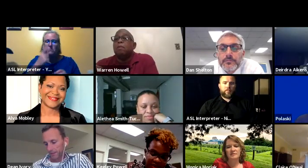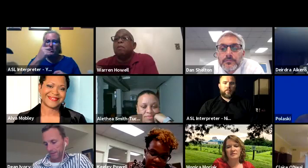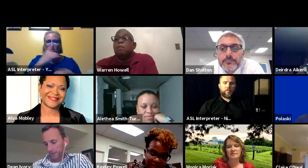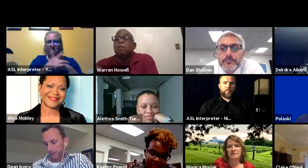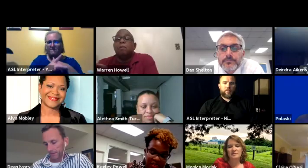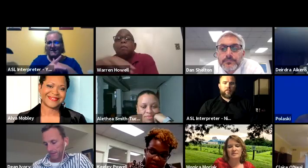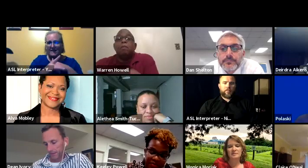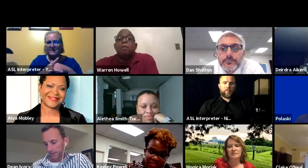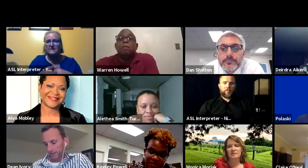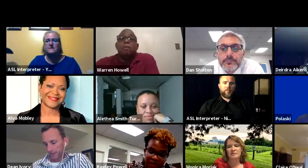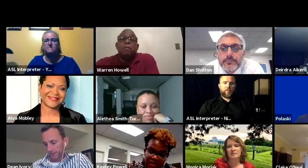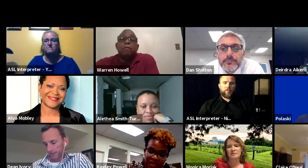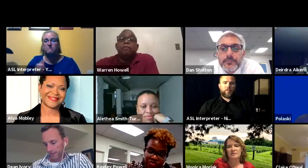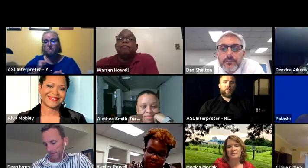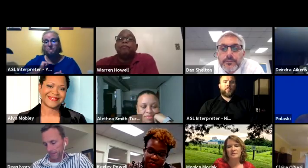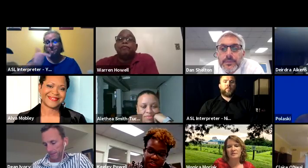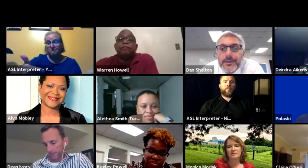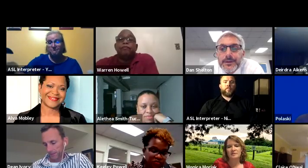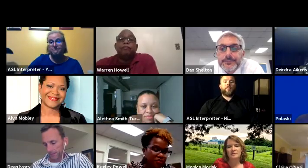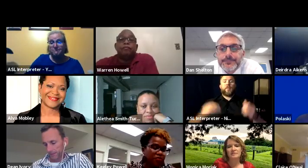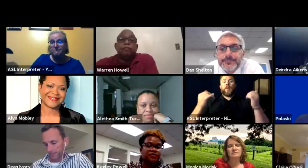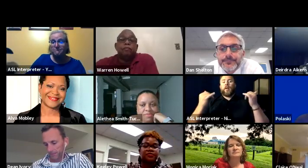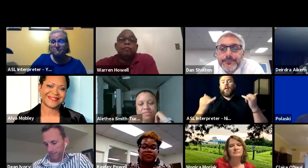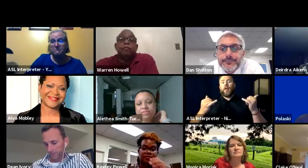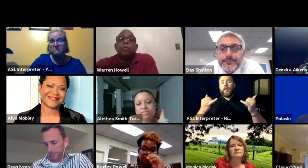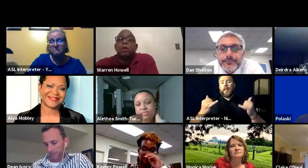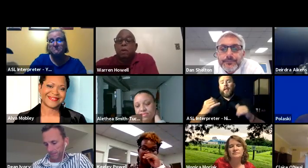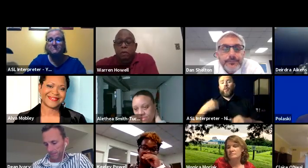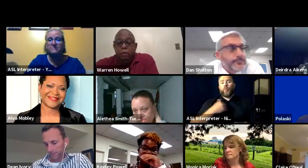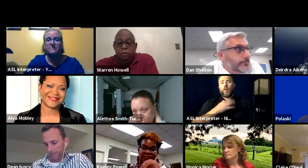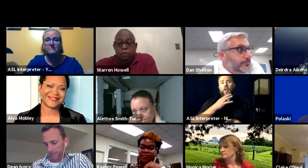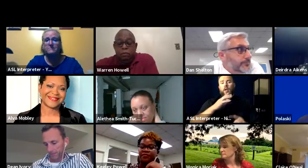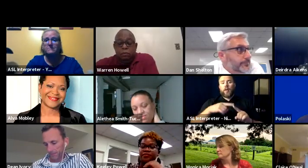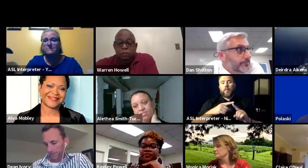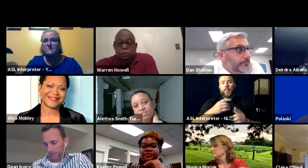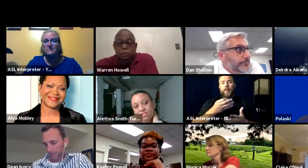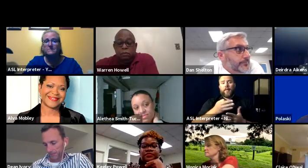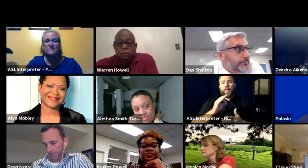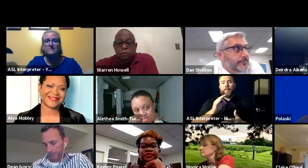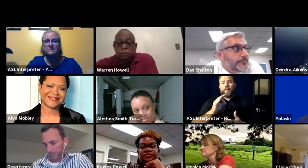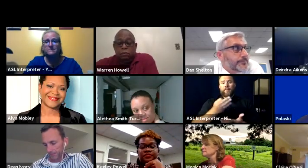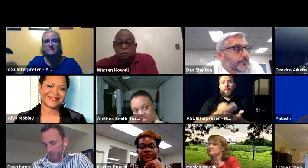vacancy. Next up is the financial position report.